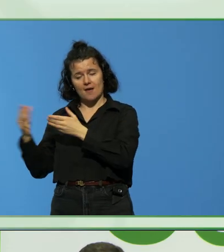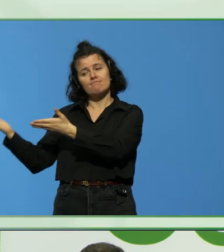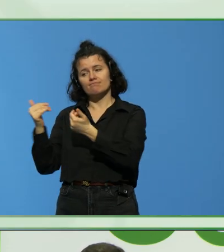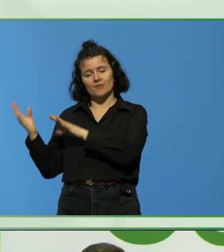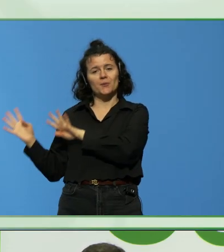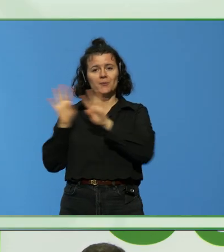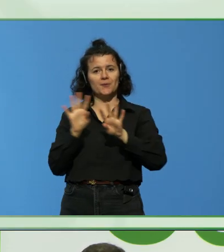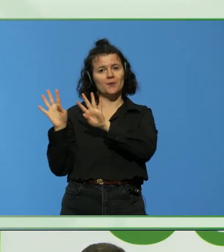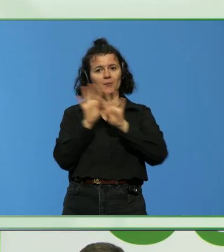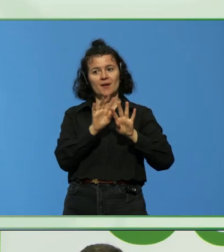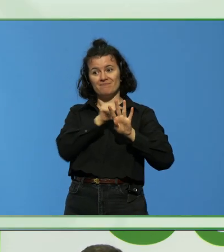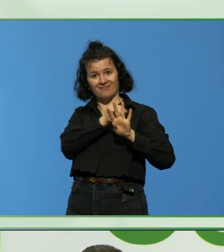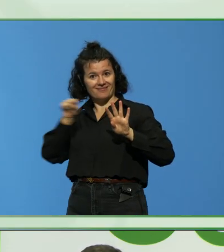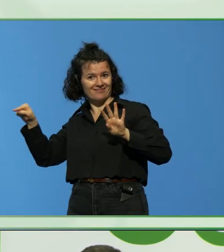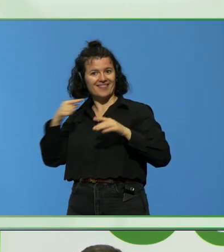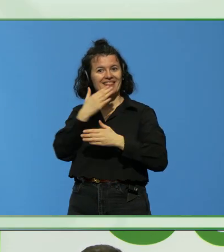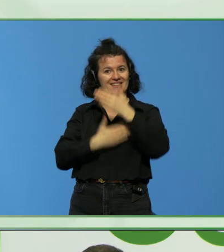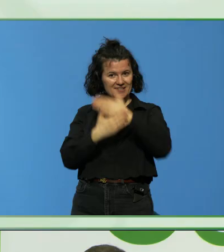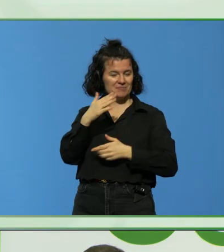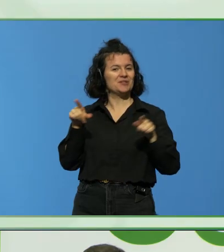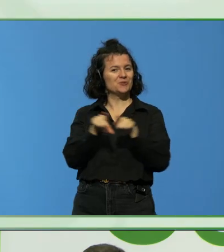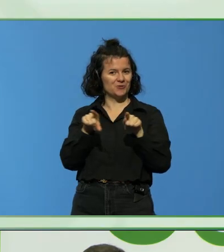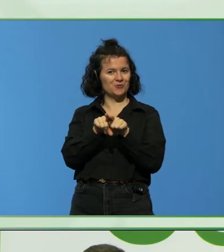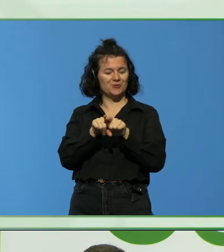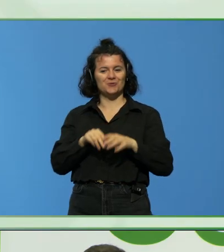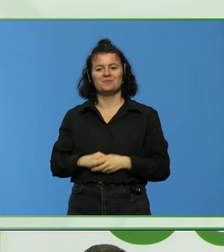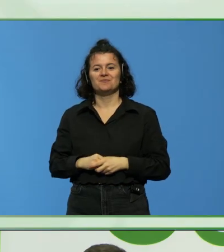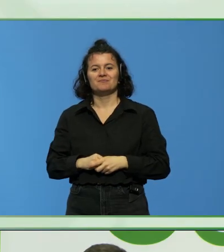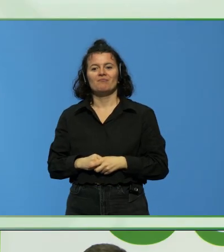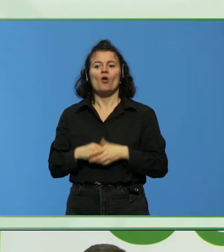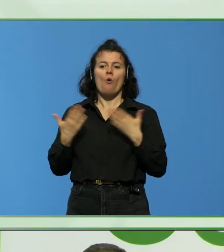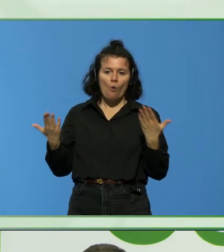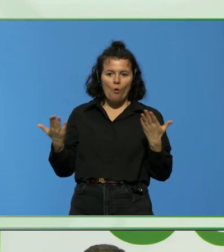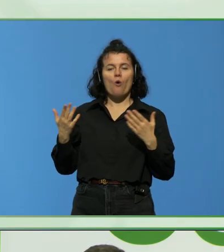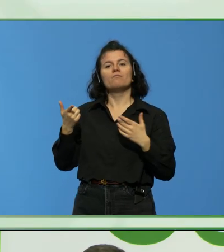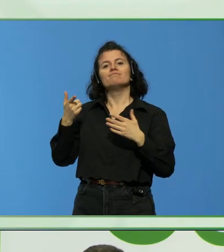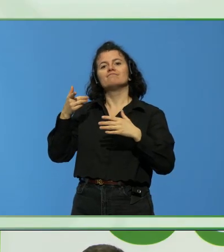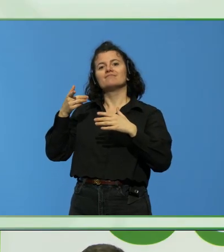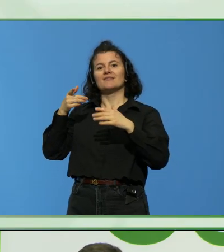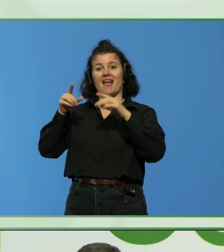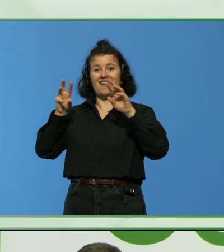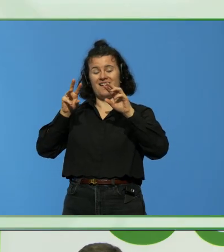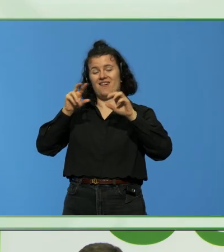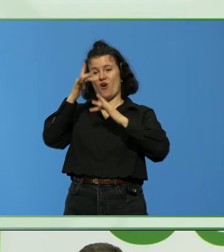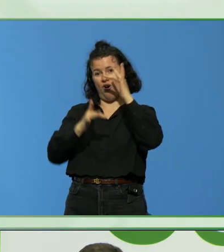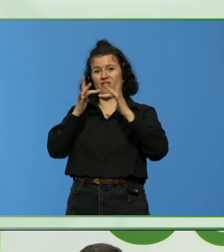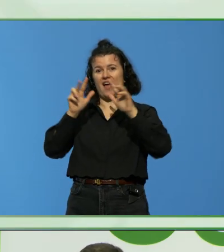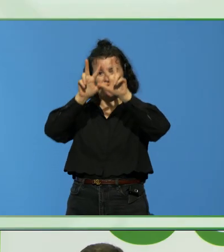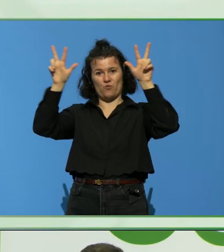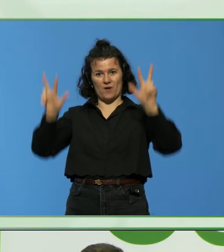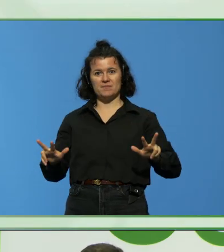with people with disabilities, collected accessibility information offers on the web, and support for volunteers